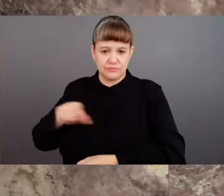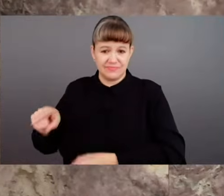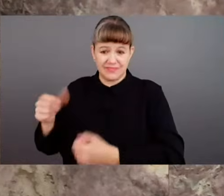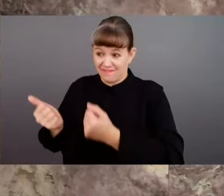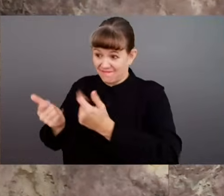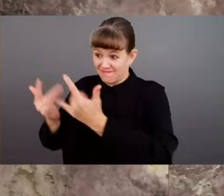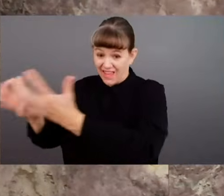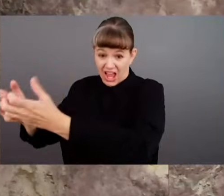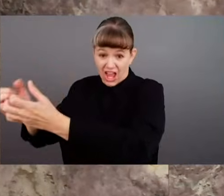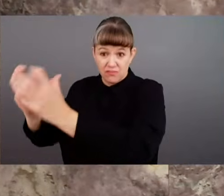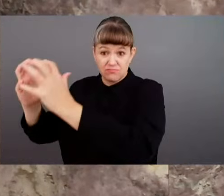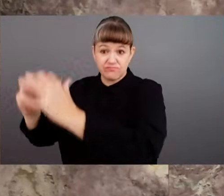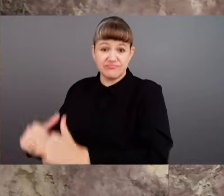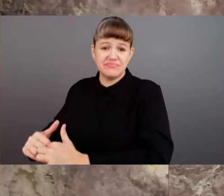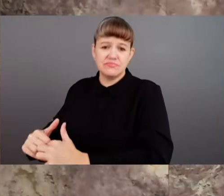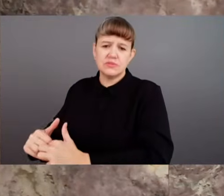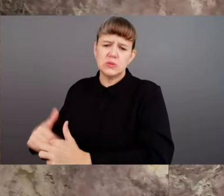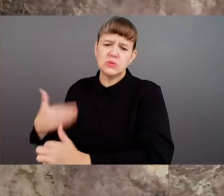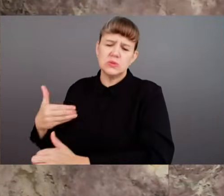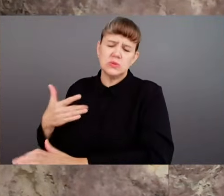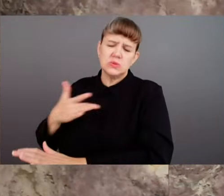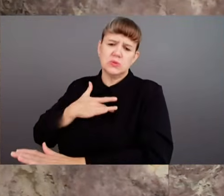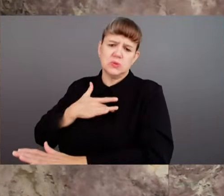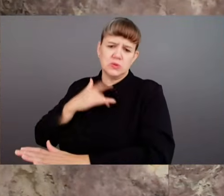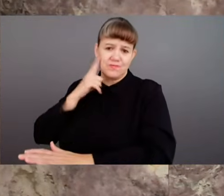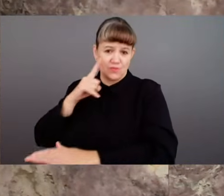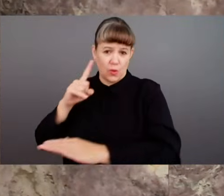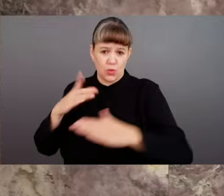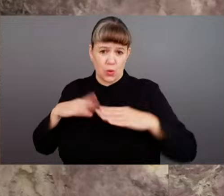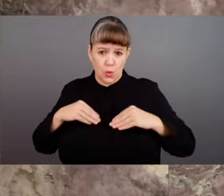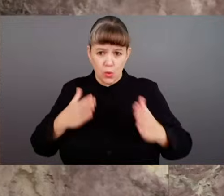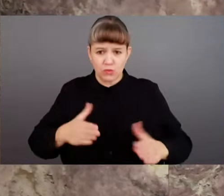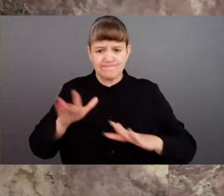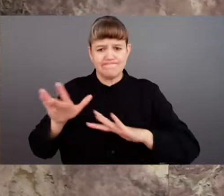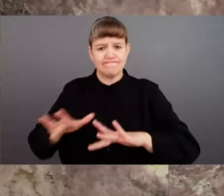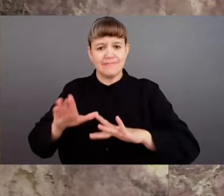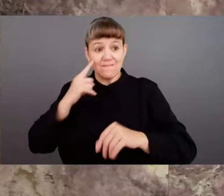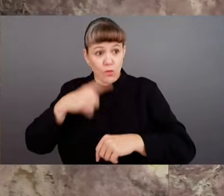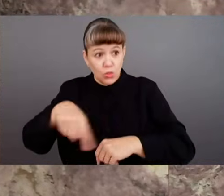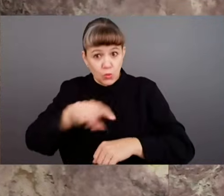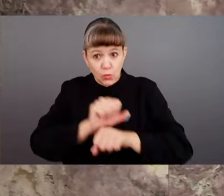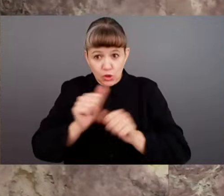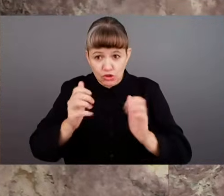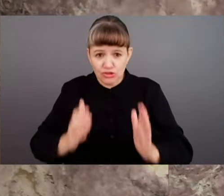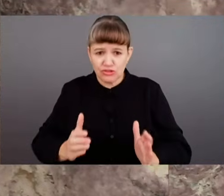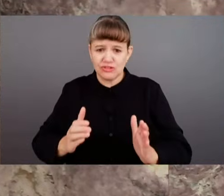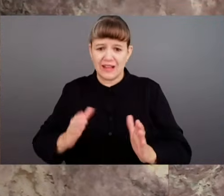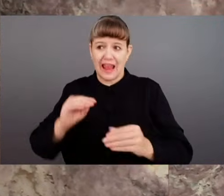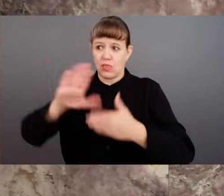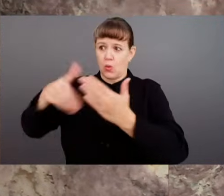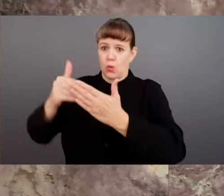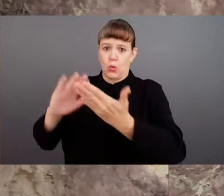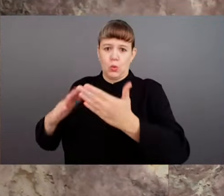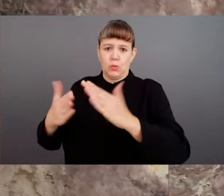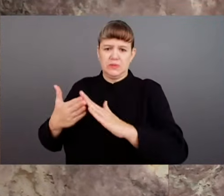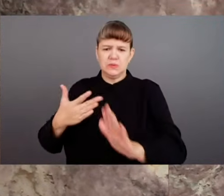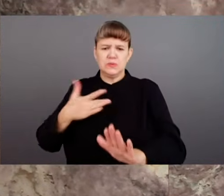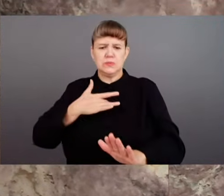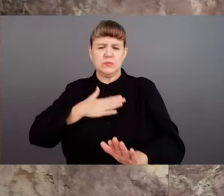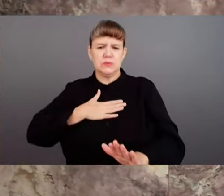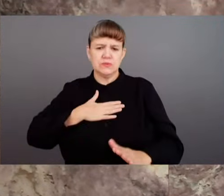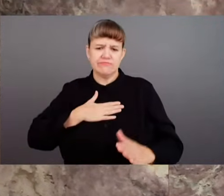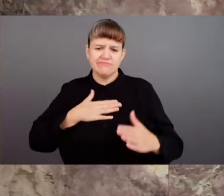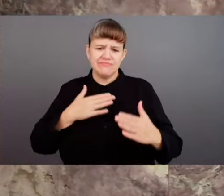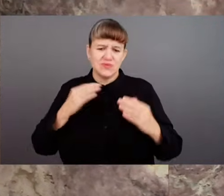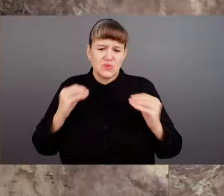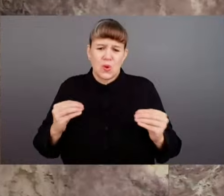And we share those concerns, and no business should ever question whether it's safe to rebuild in their communities.